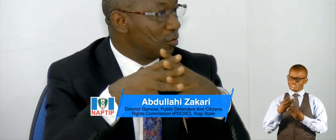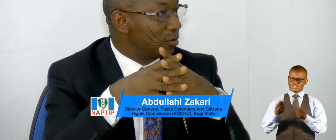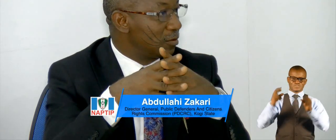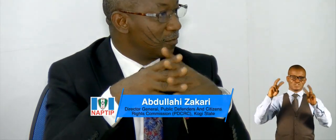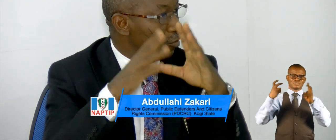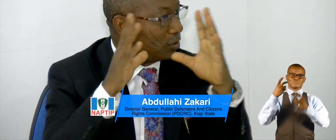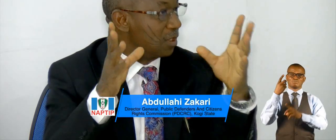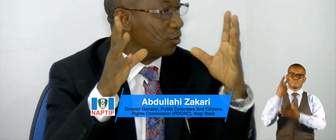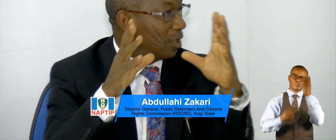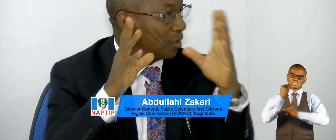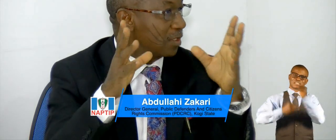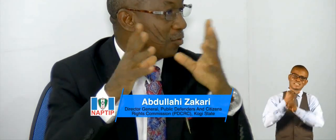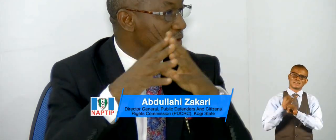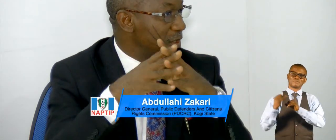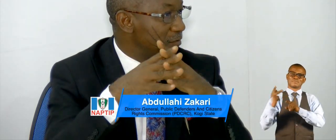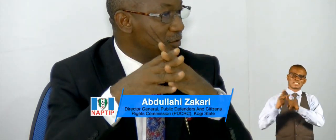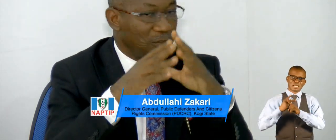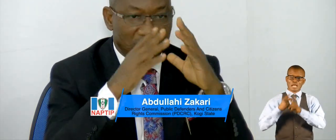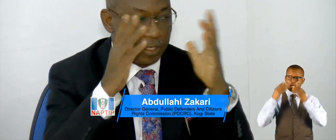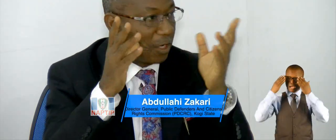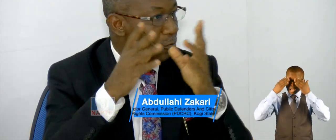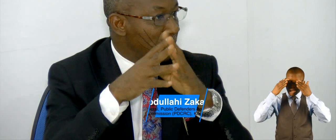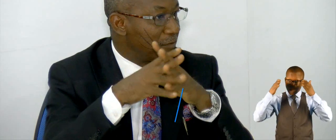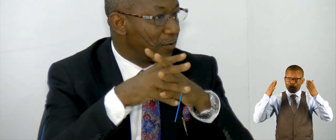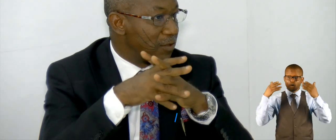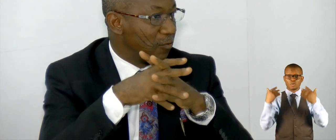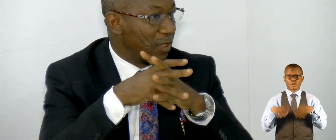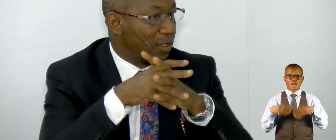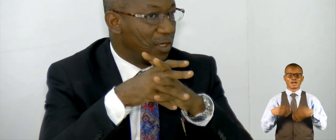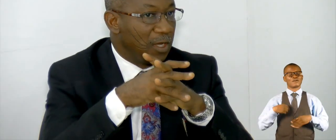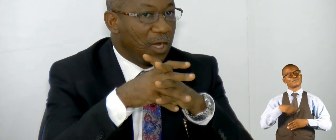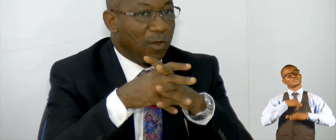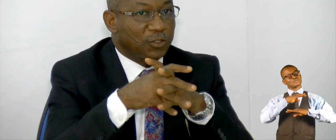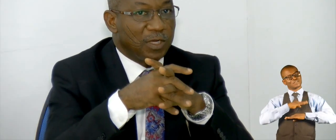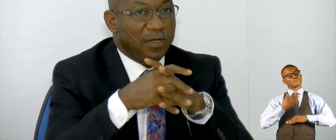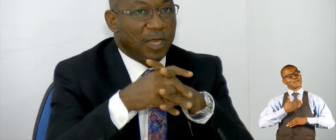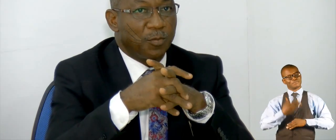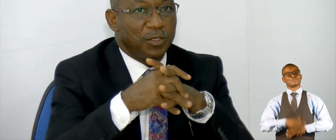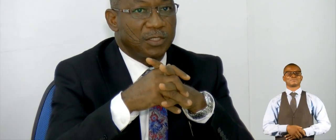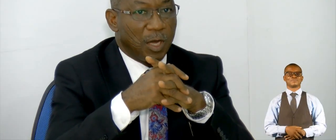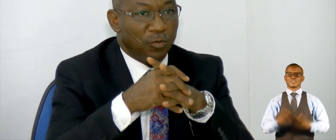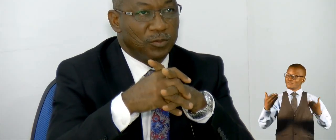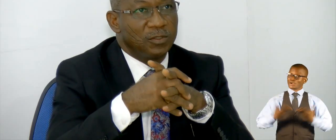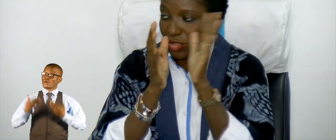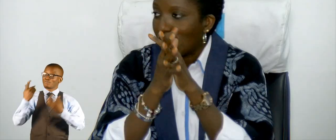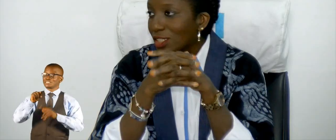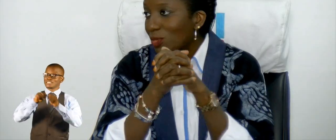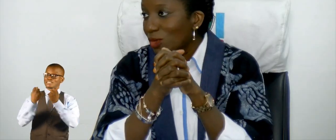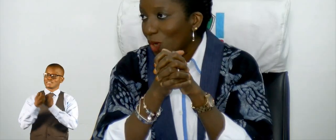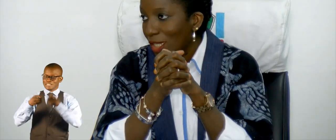the issues from both intellectual and practical perspective. It was an eye-opener for us, and we're actually very happy it